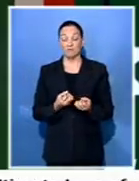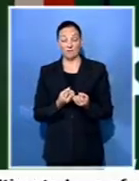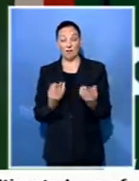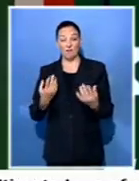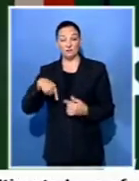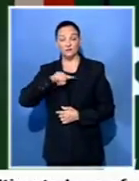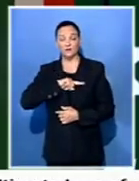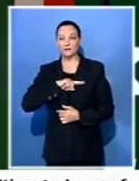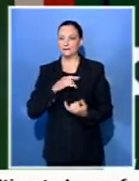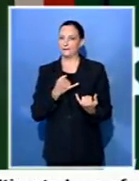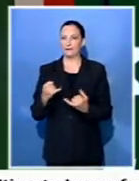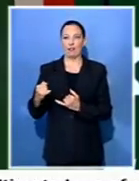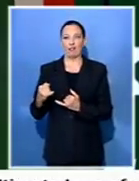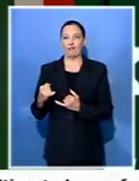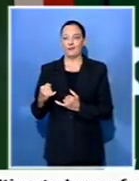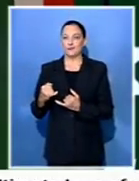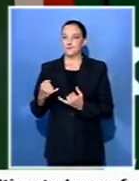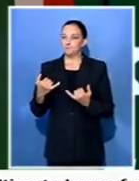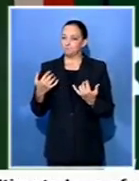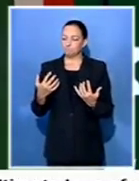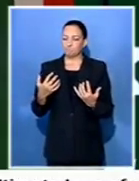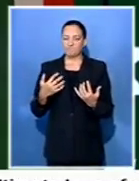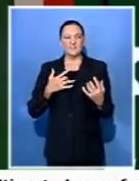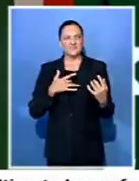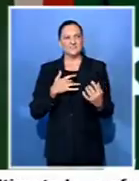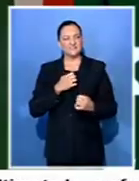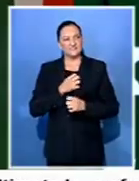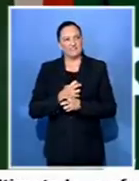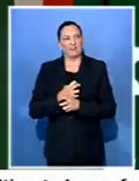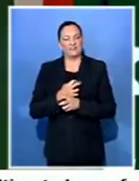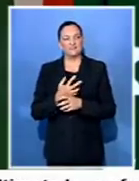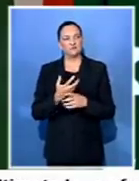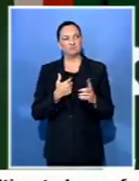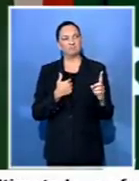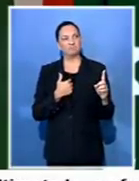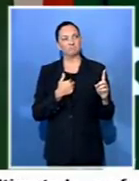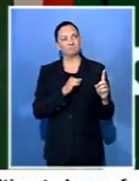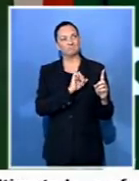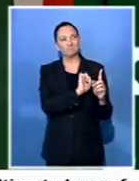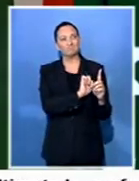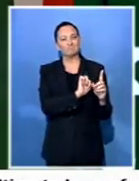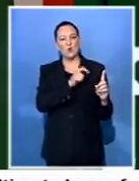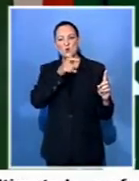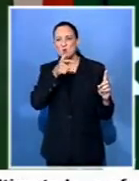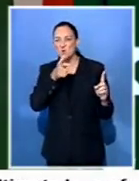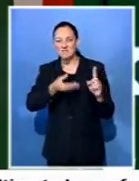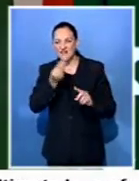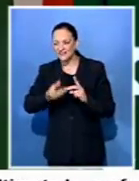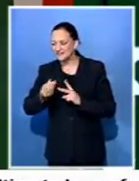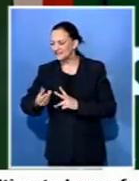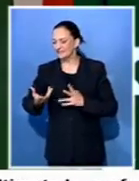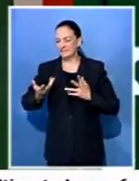us are still encountering the difficulty to find the appropriate words with